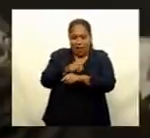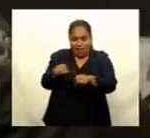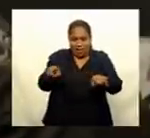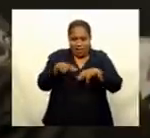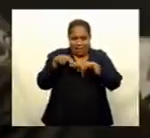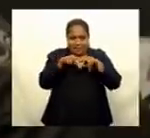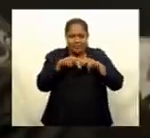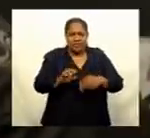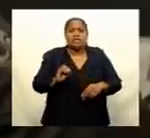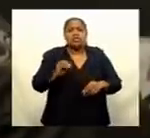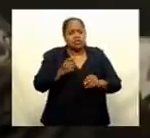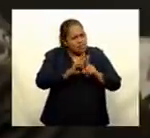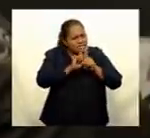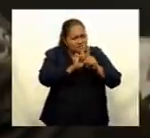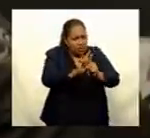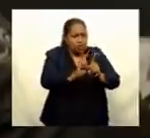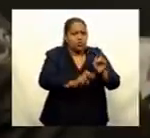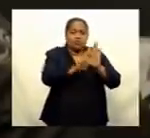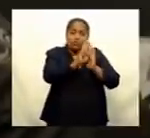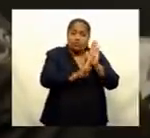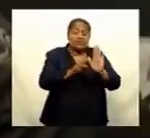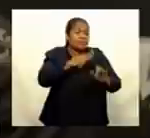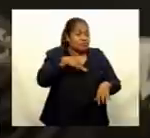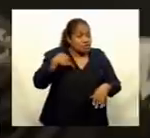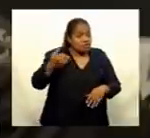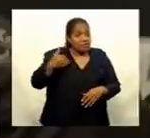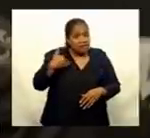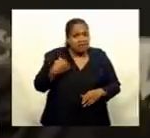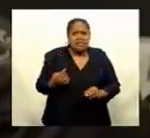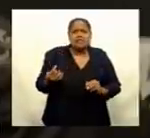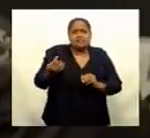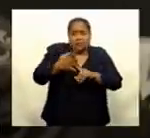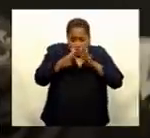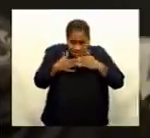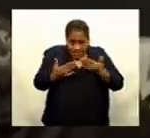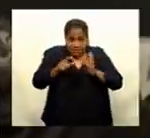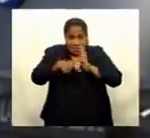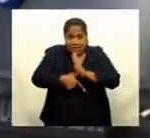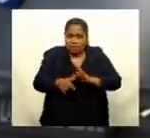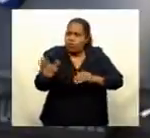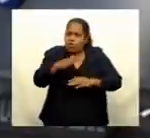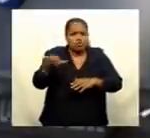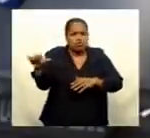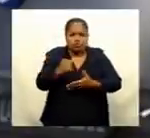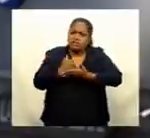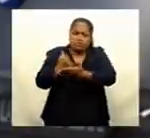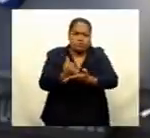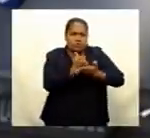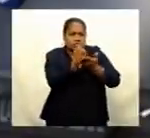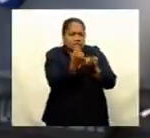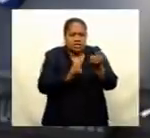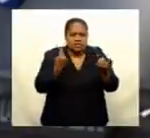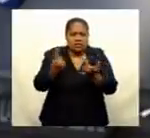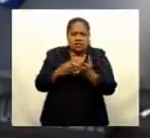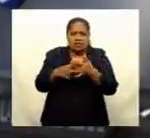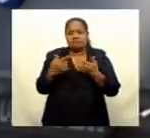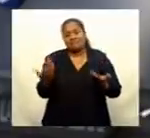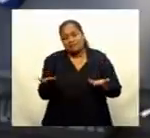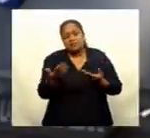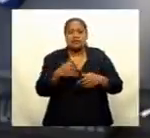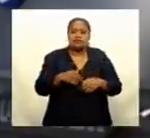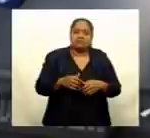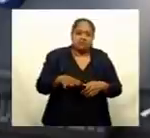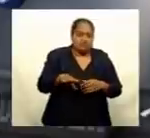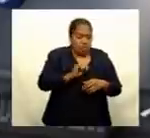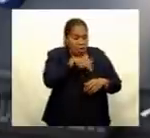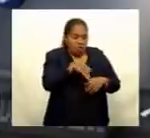Health, and especially during this time, we should all support each other. Even though I was away from home and it